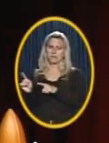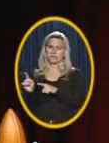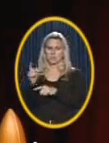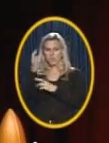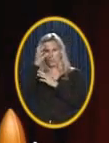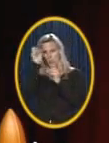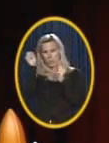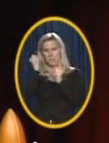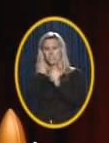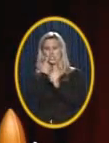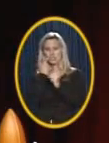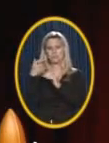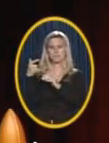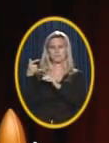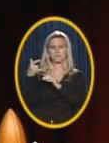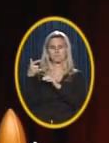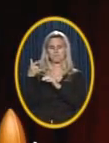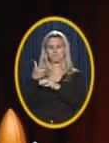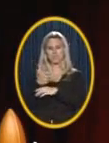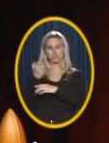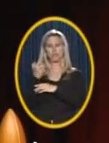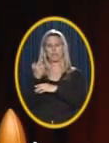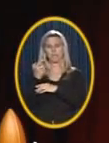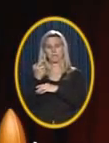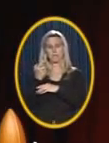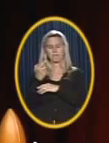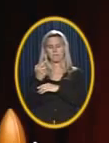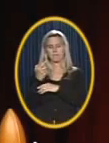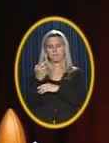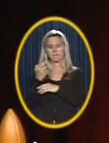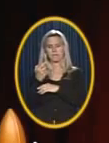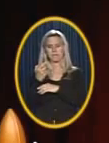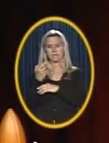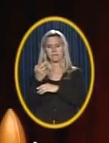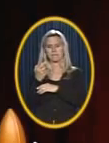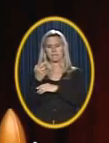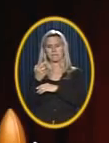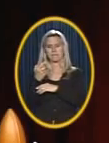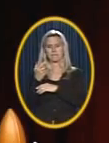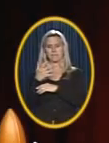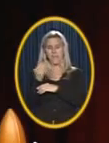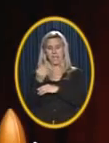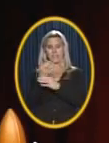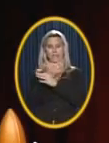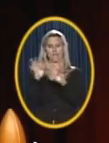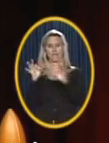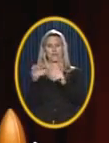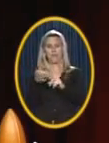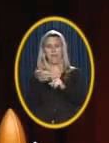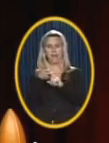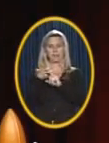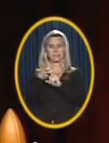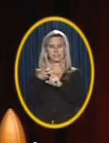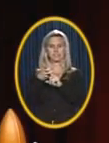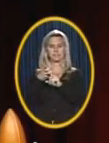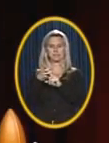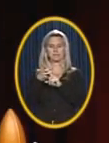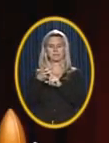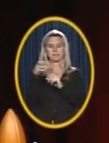Reagan had just been president a few months, and he'd managed to finally free the hostages that we had over